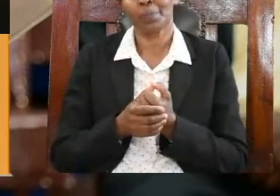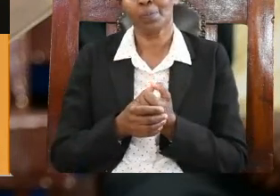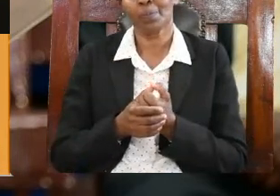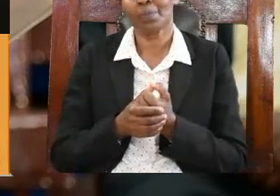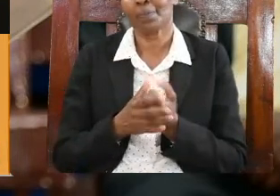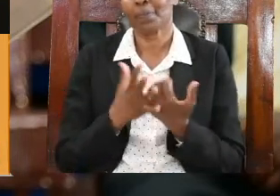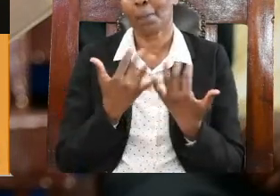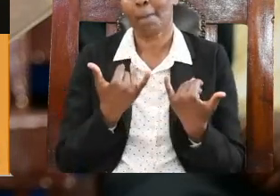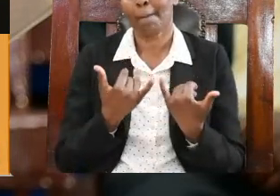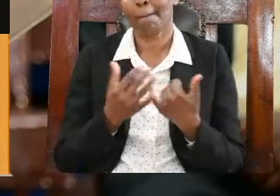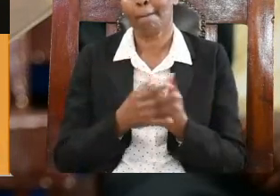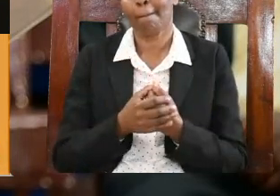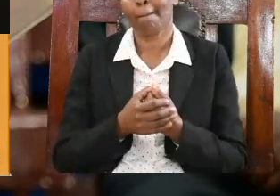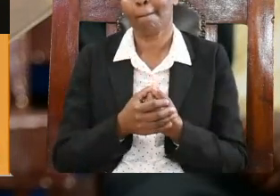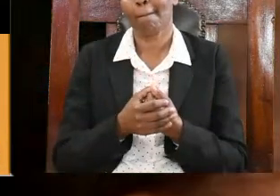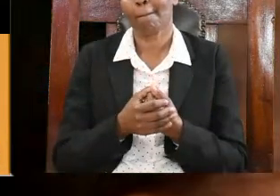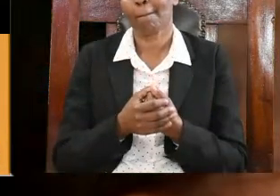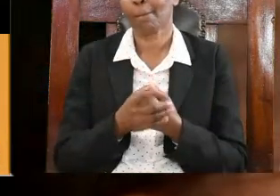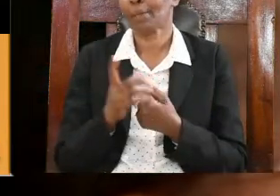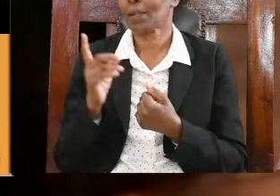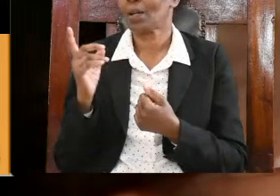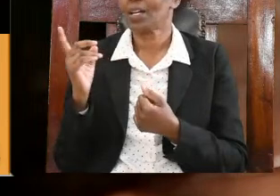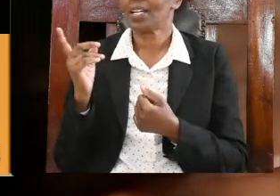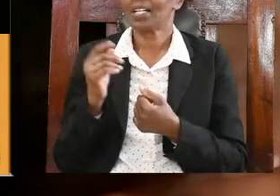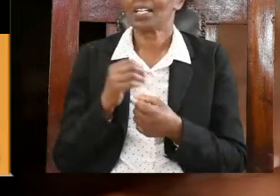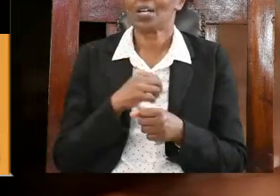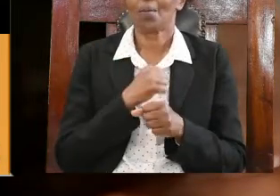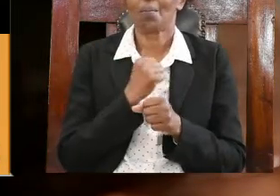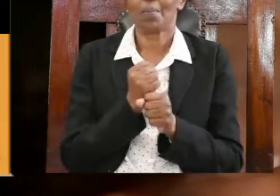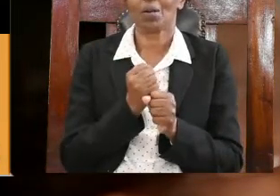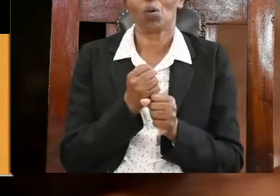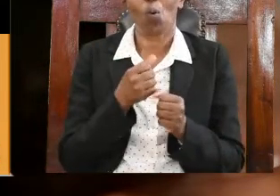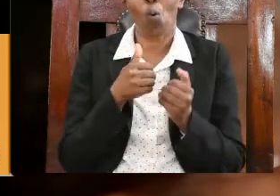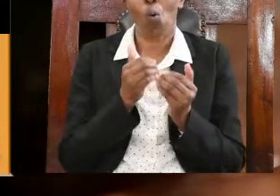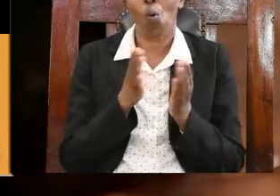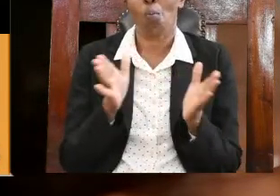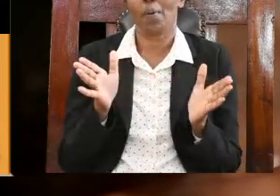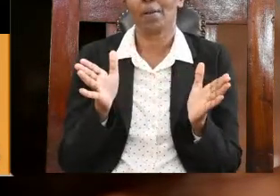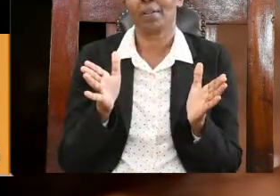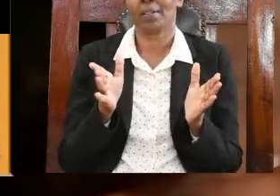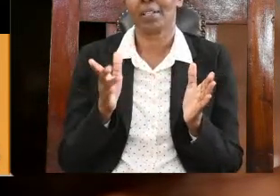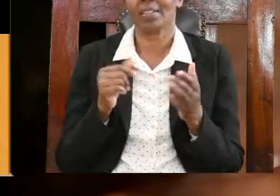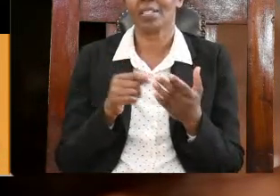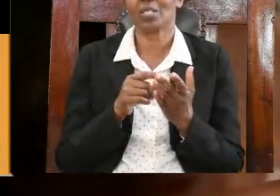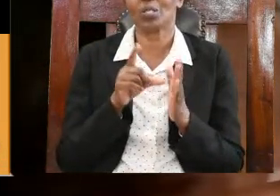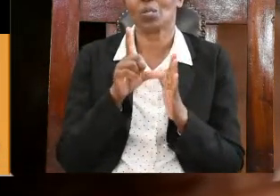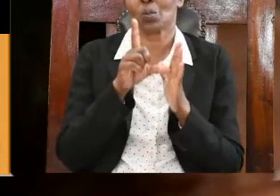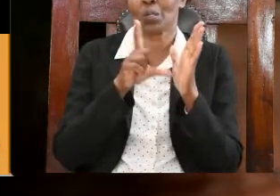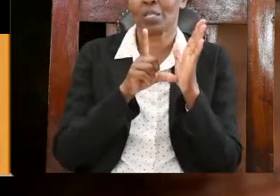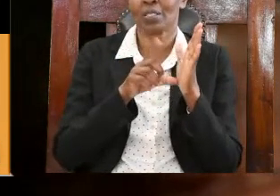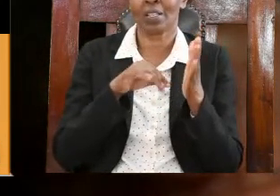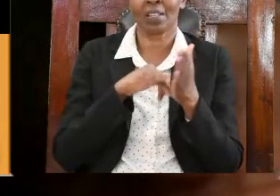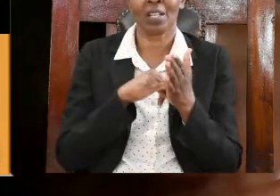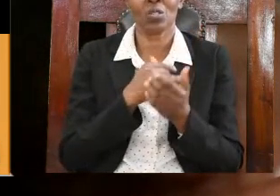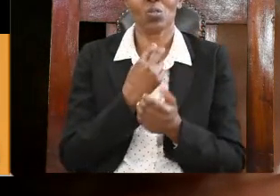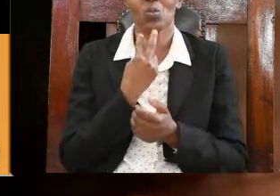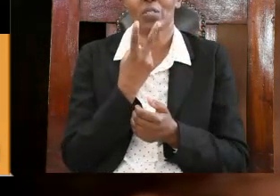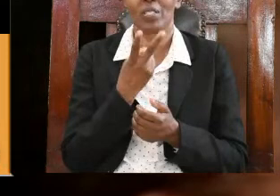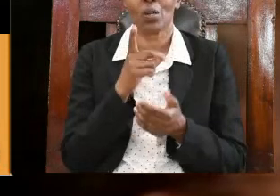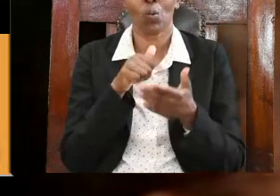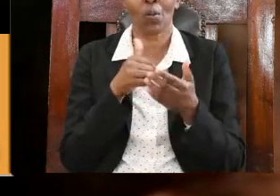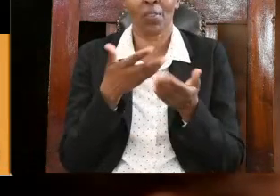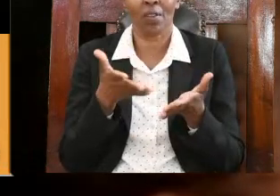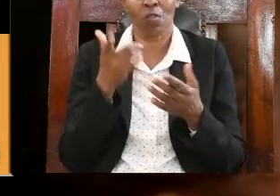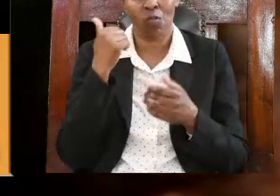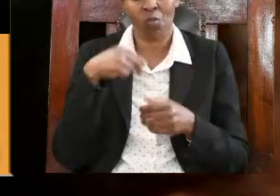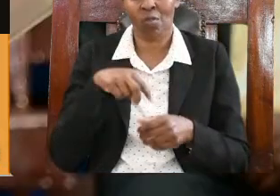So now, what I want to do, I want to lay open this text so that we may see what there is for us,